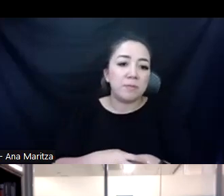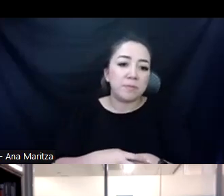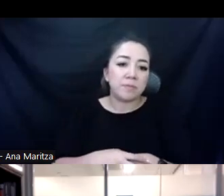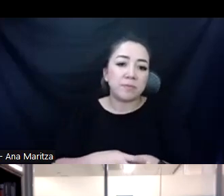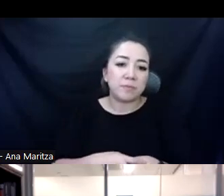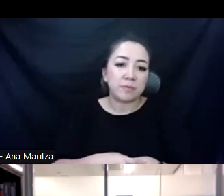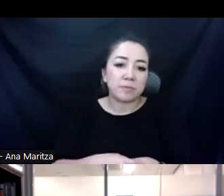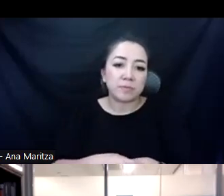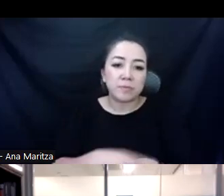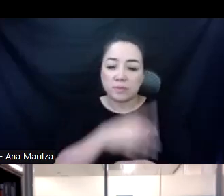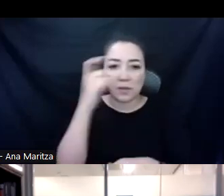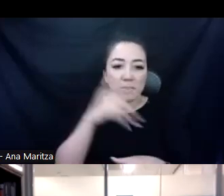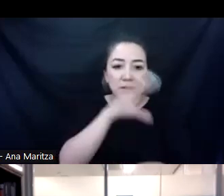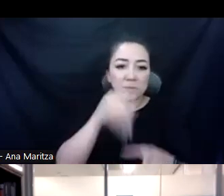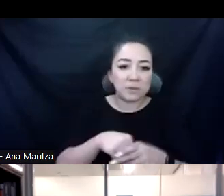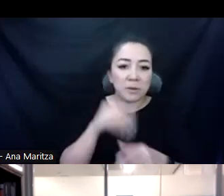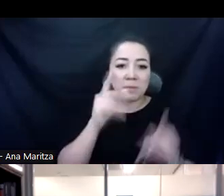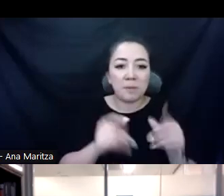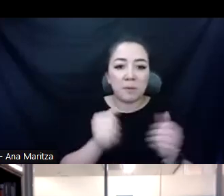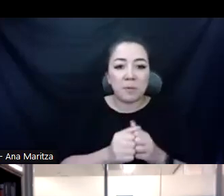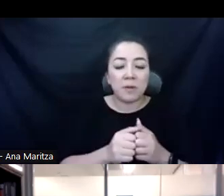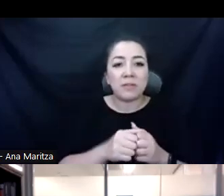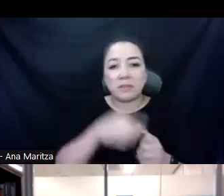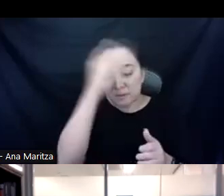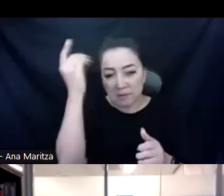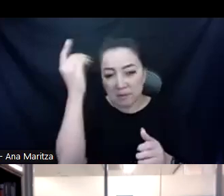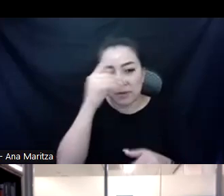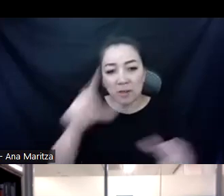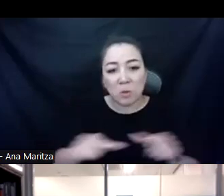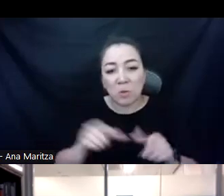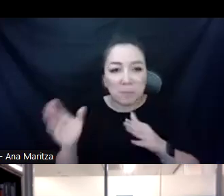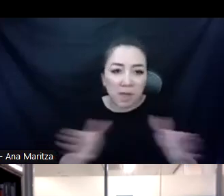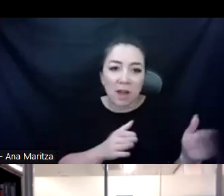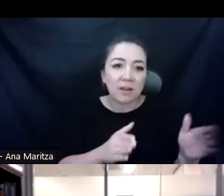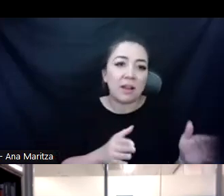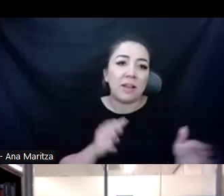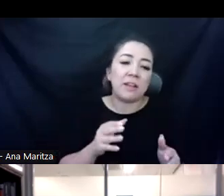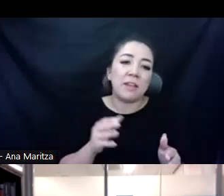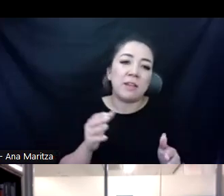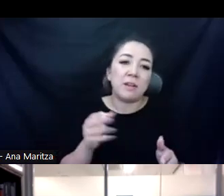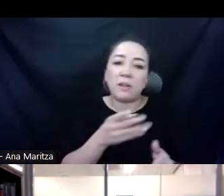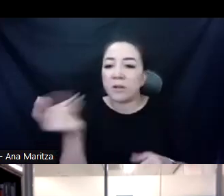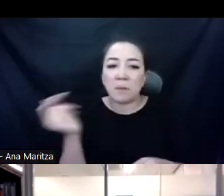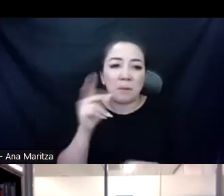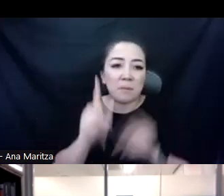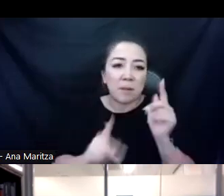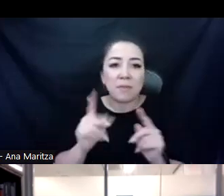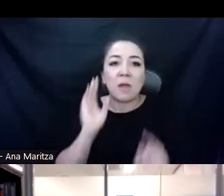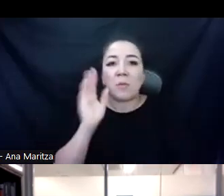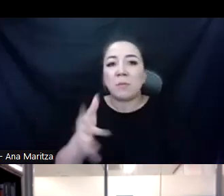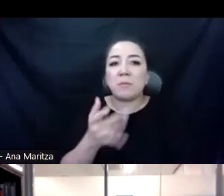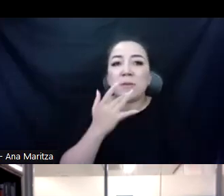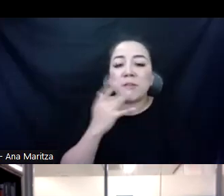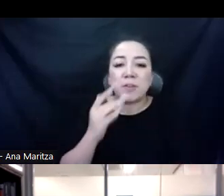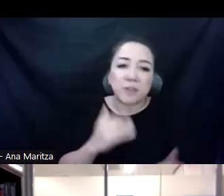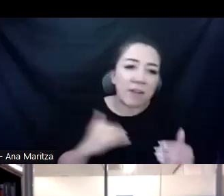And because of the inclusion of people with dementia in that local planning, and that there are a couple of people that would prefer to advance